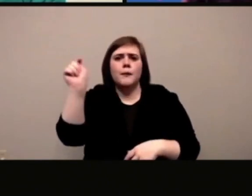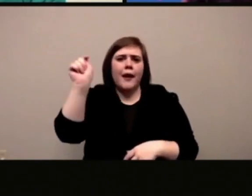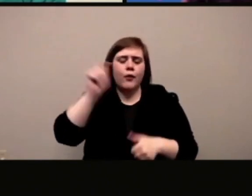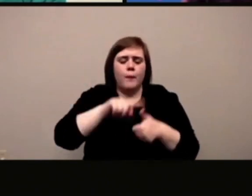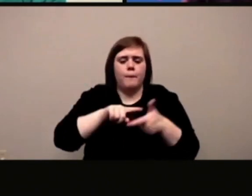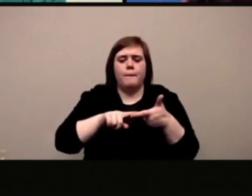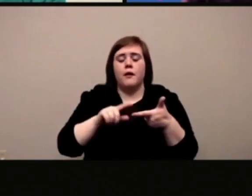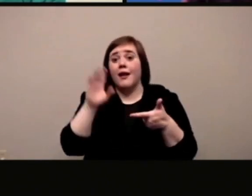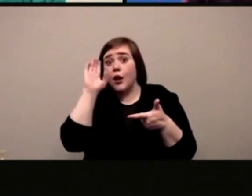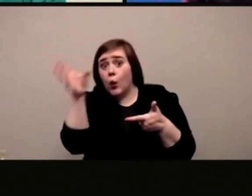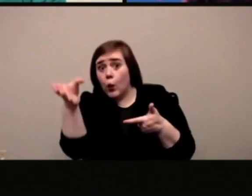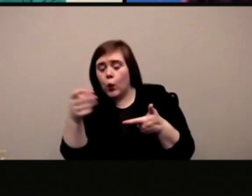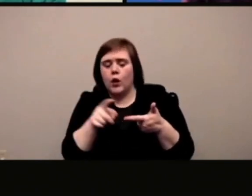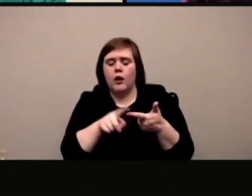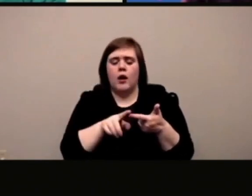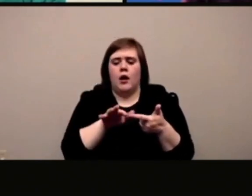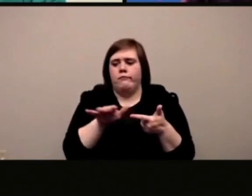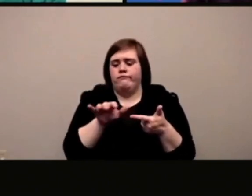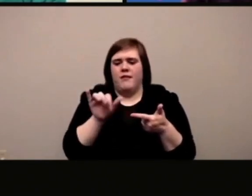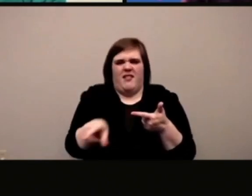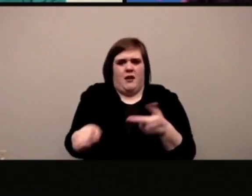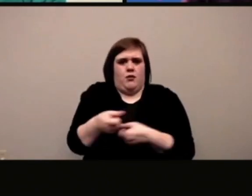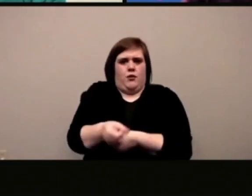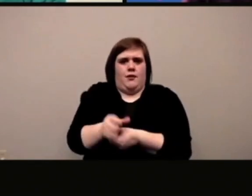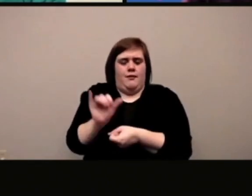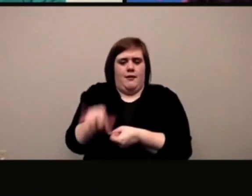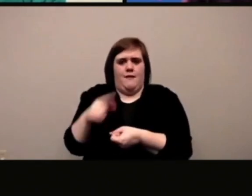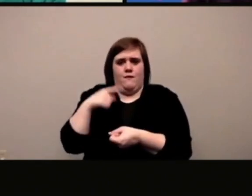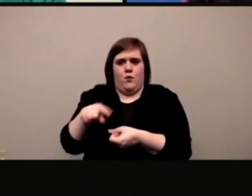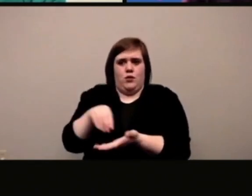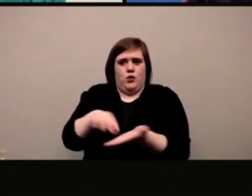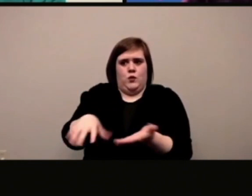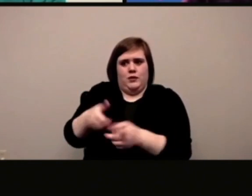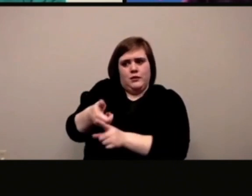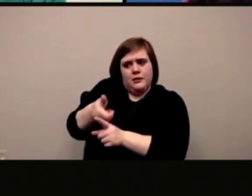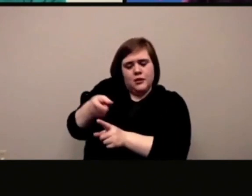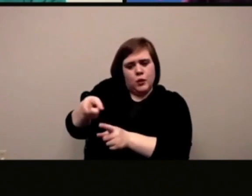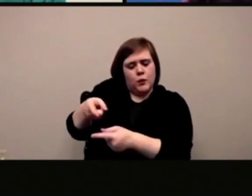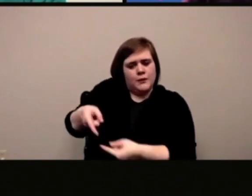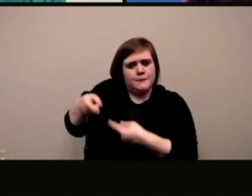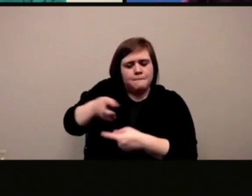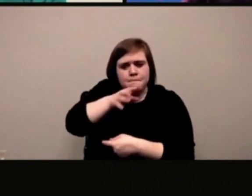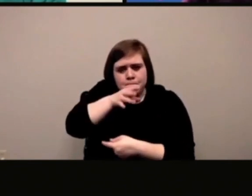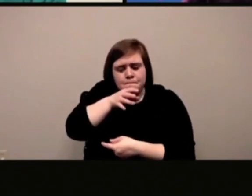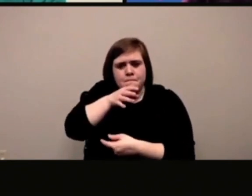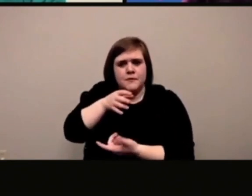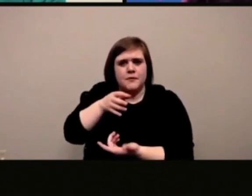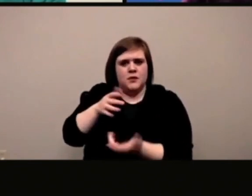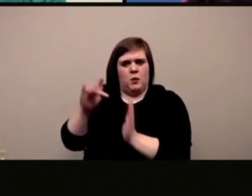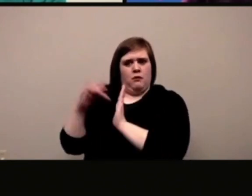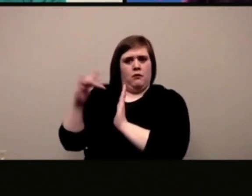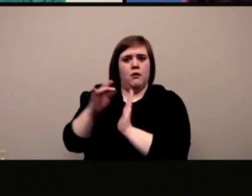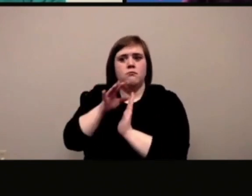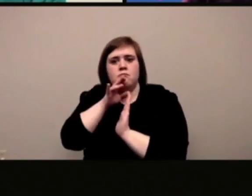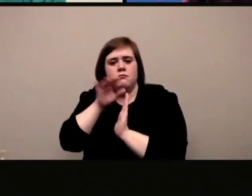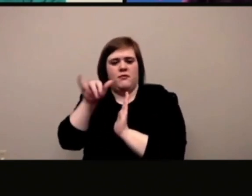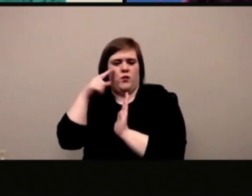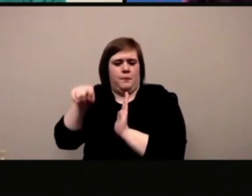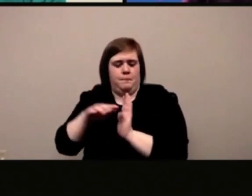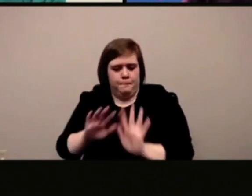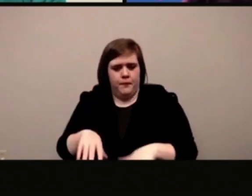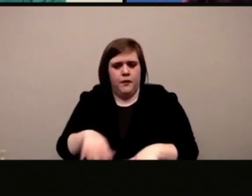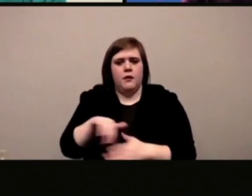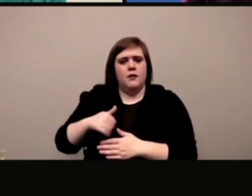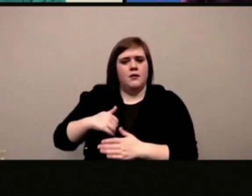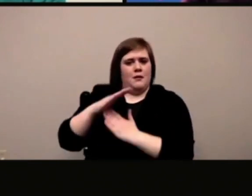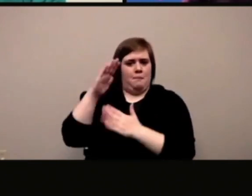hello? And so they created this to be used for students with selective mutism. So with that said, those are just my top